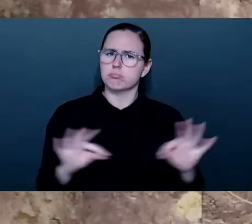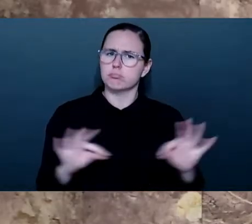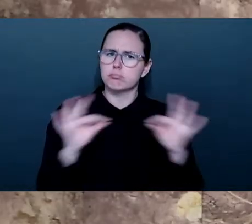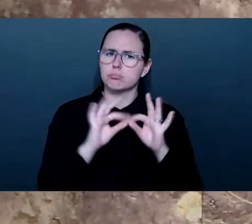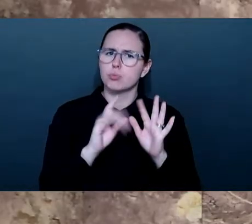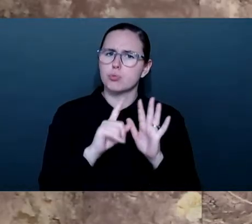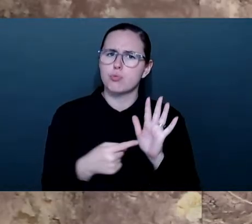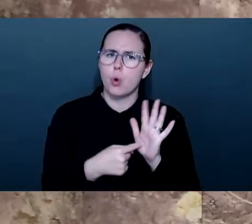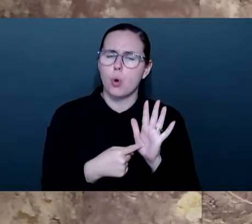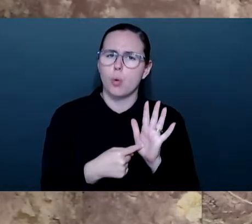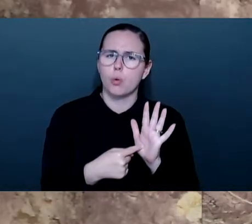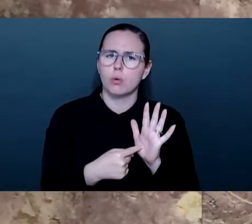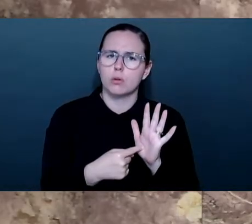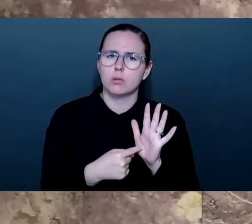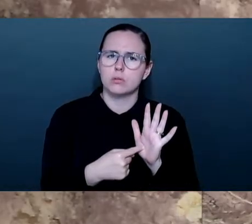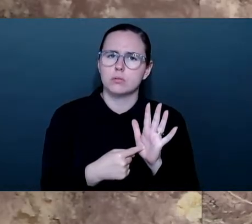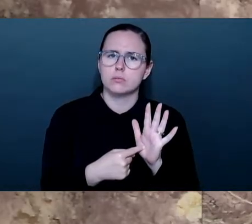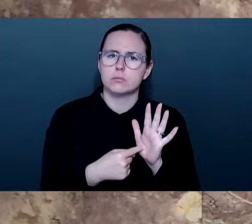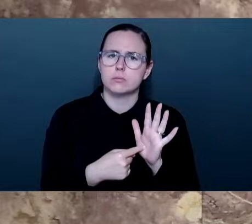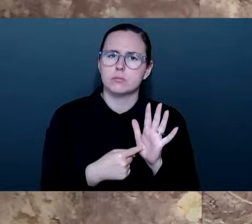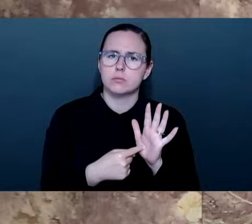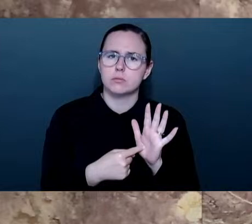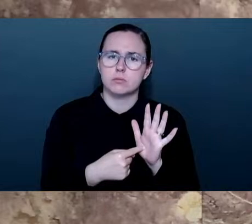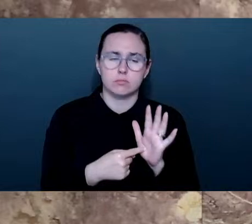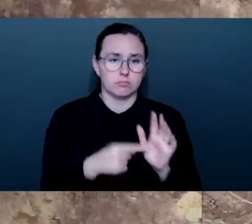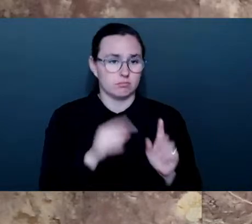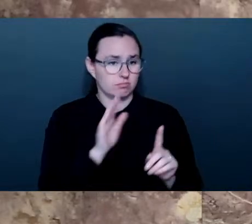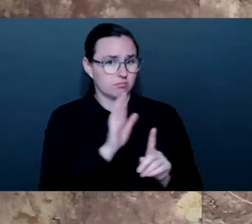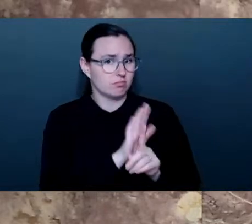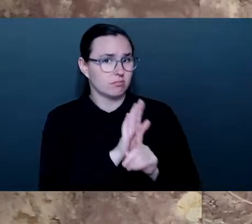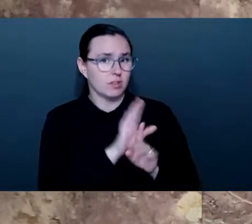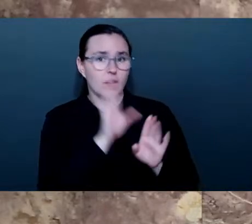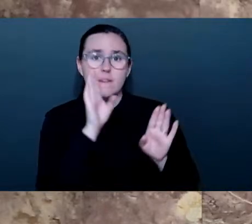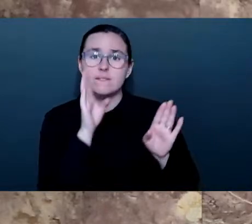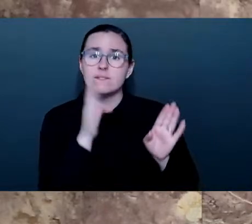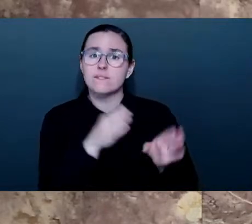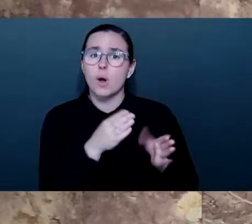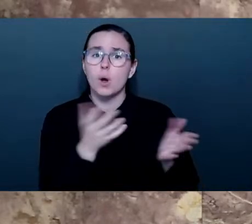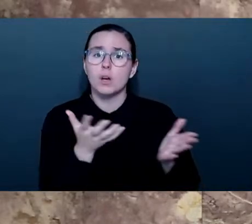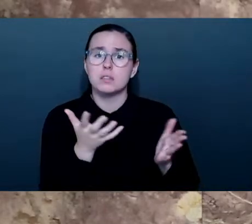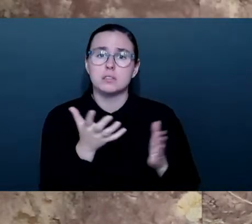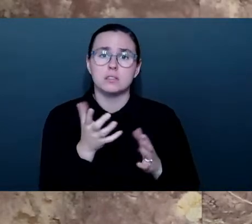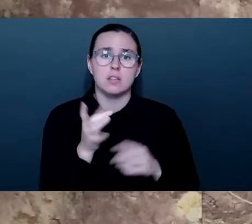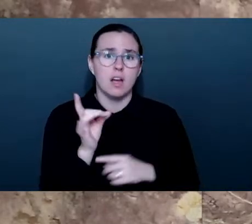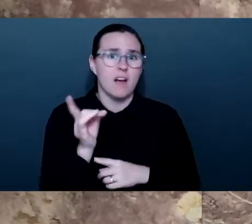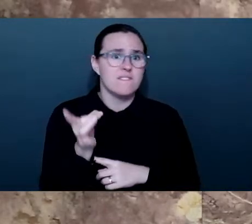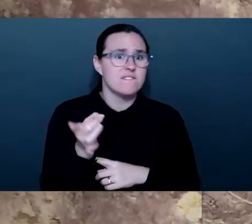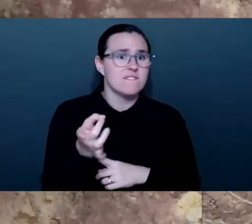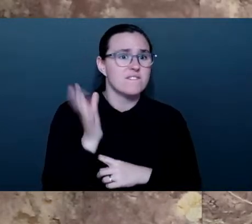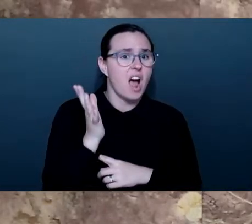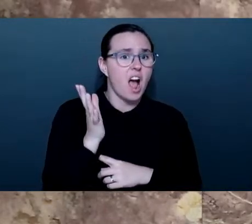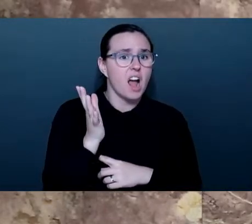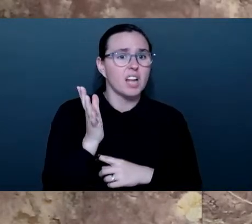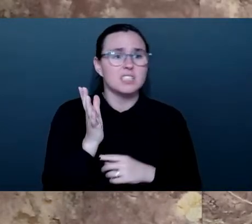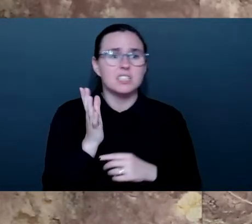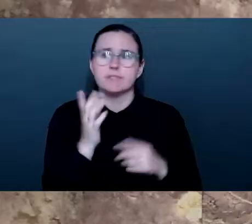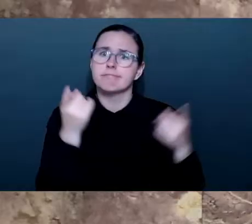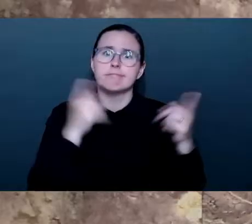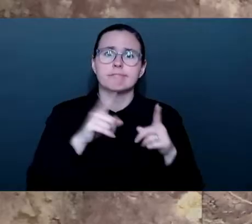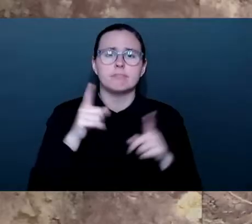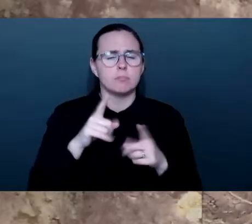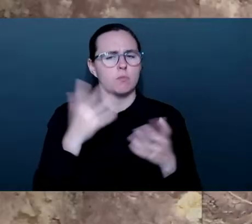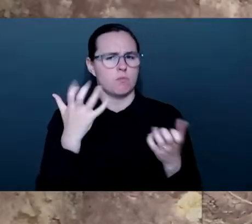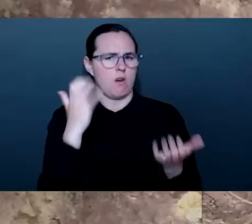on reducing violent incidents and doing their work to ensure that our communities are safe.